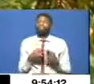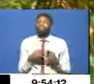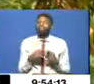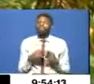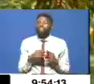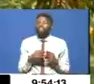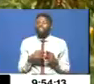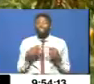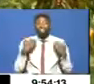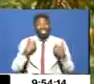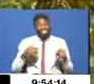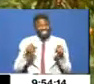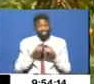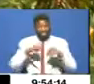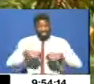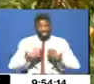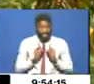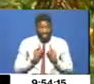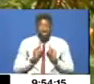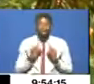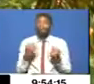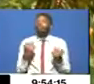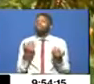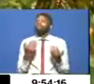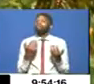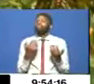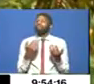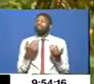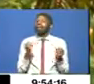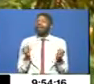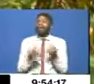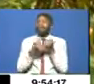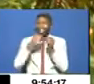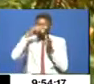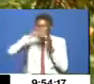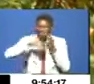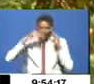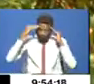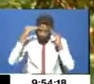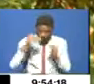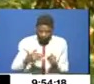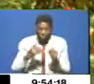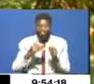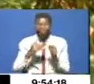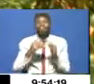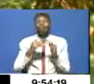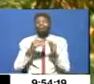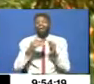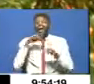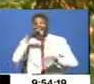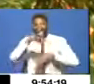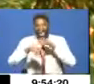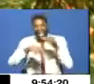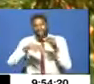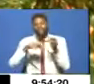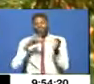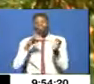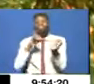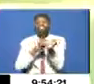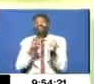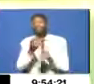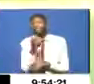I found myself deep down into veterinary medicine, and I loved it. And I did that